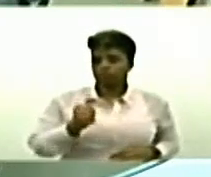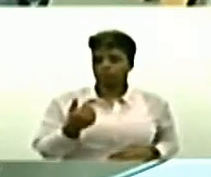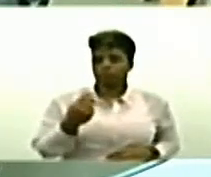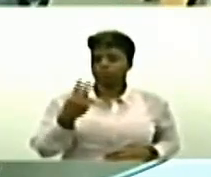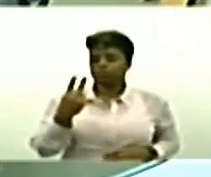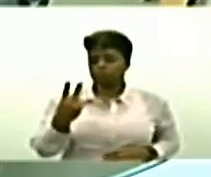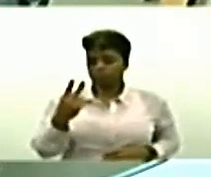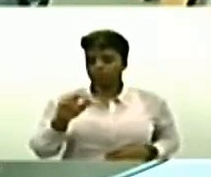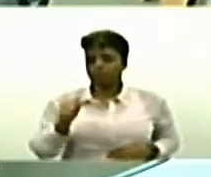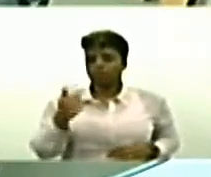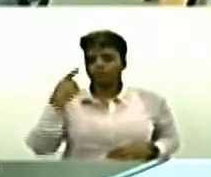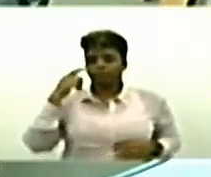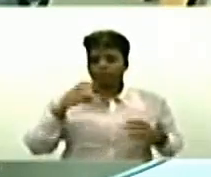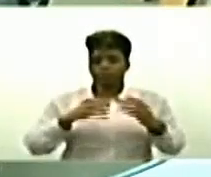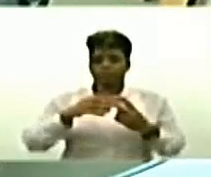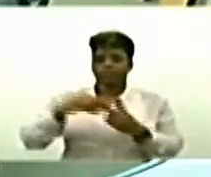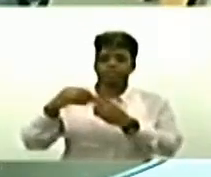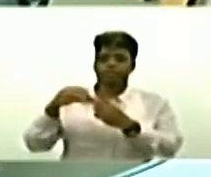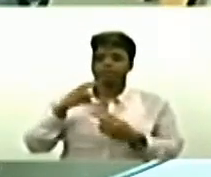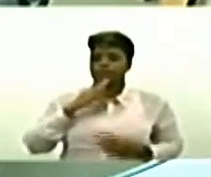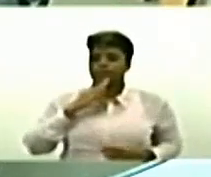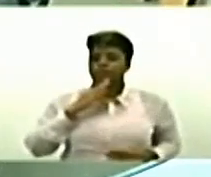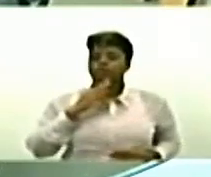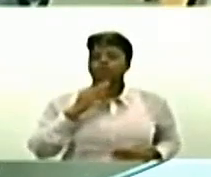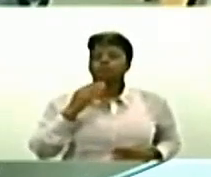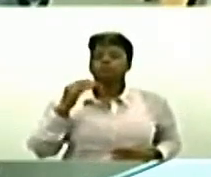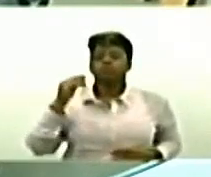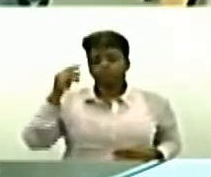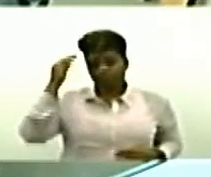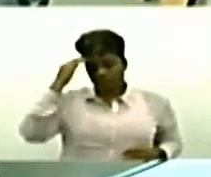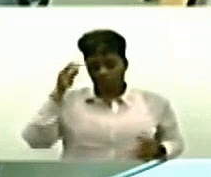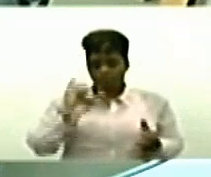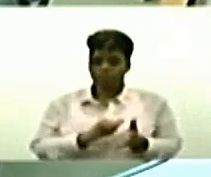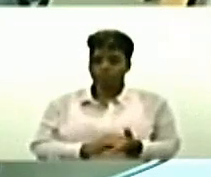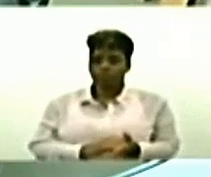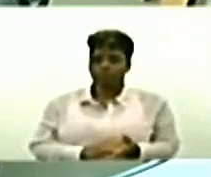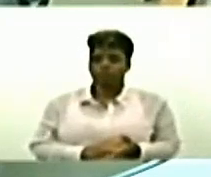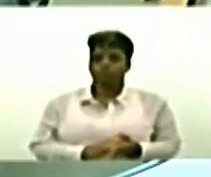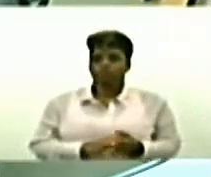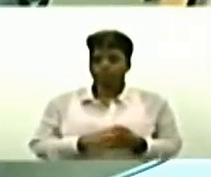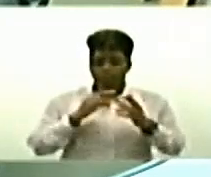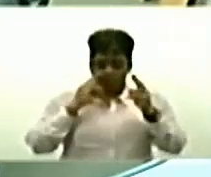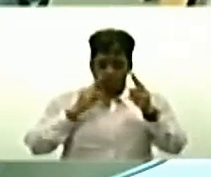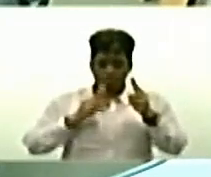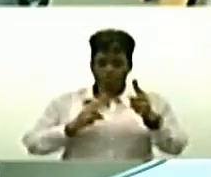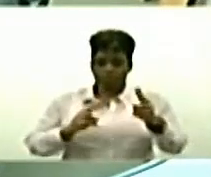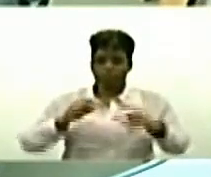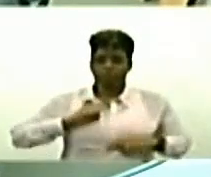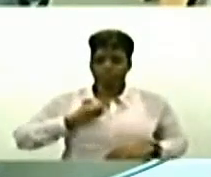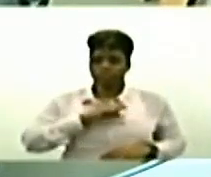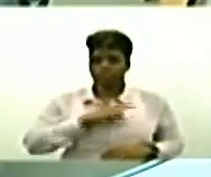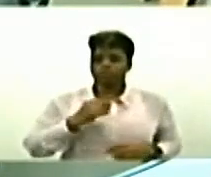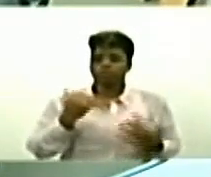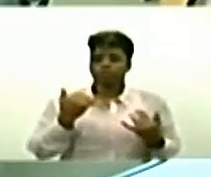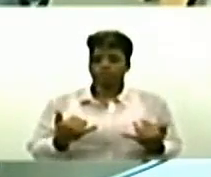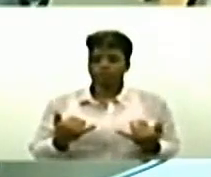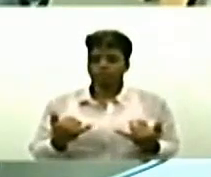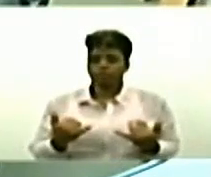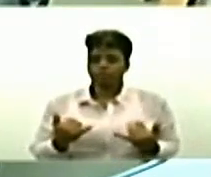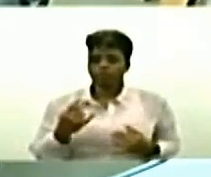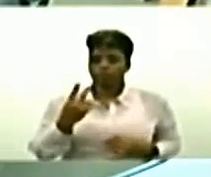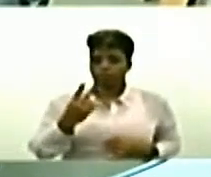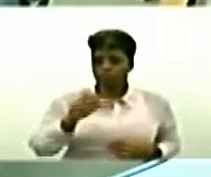of Selection. Be it here now resolved that the Honorable Senate doth now appoint the two